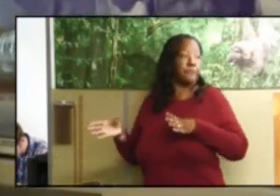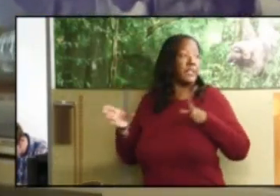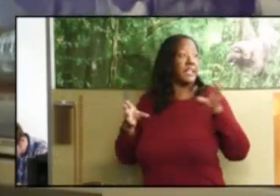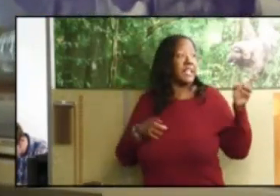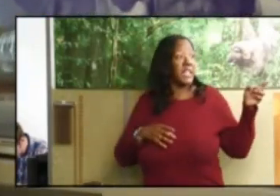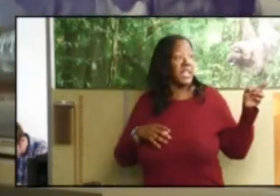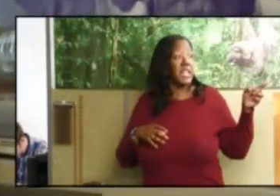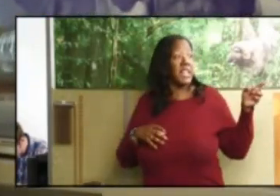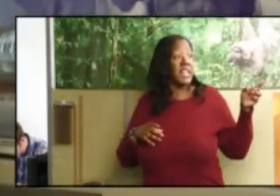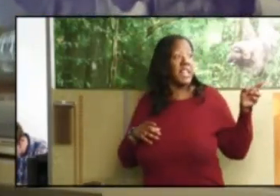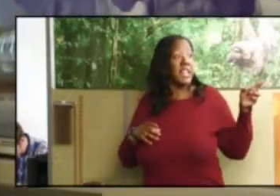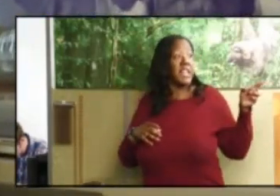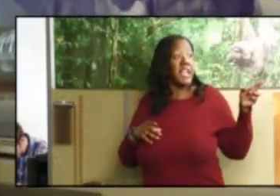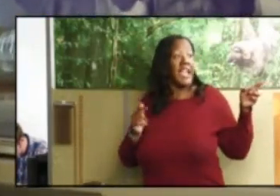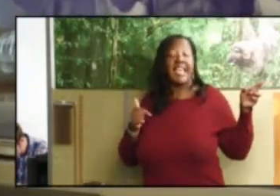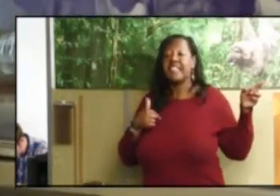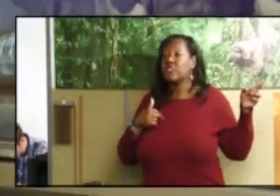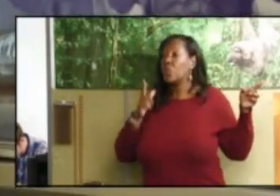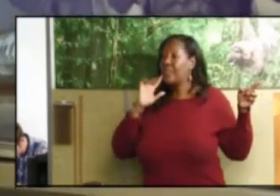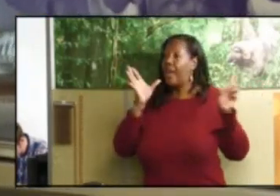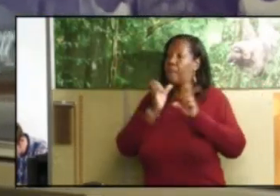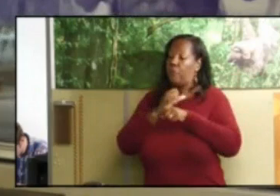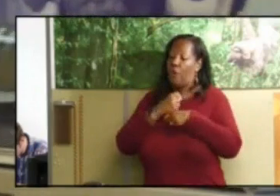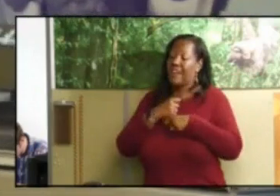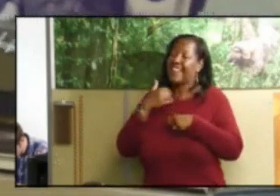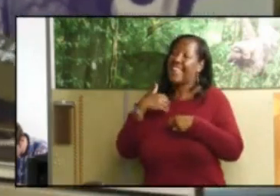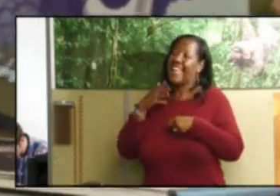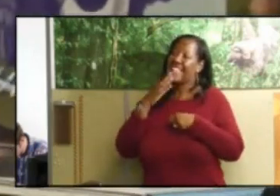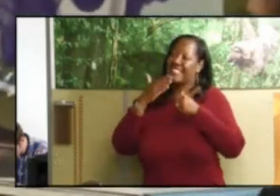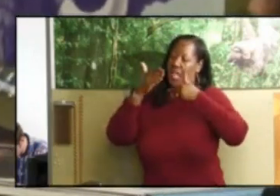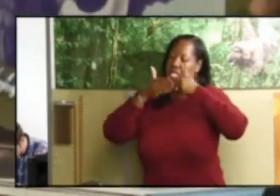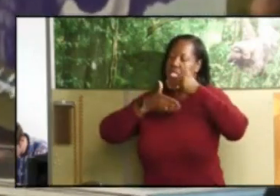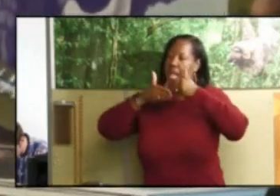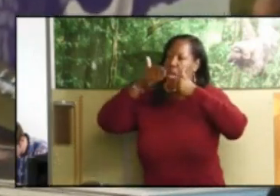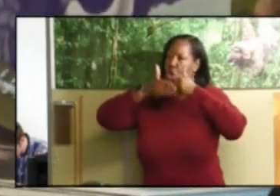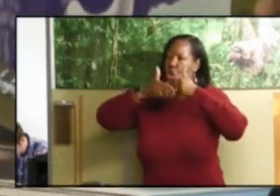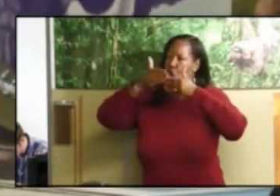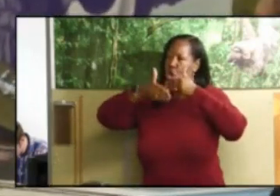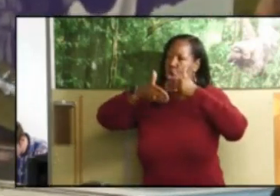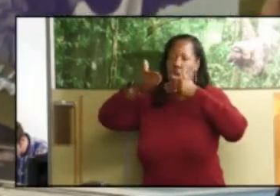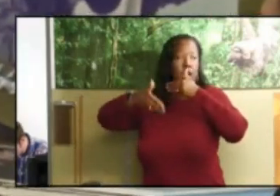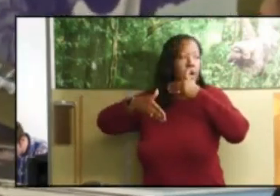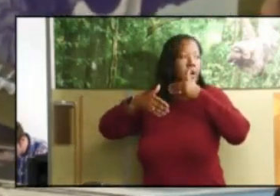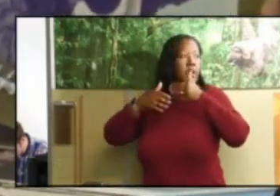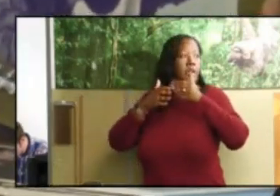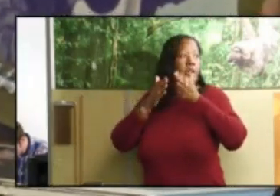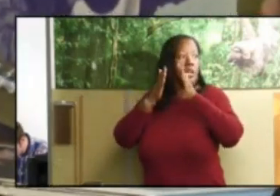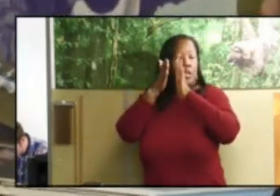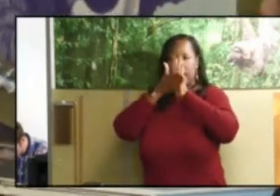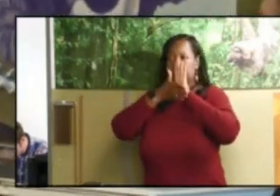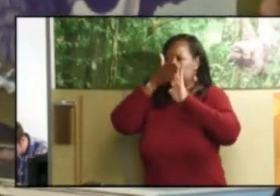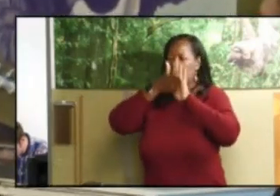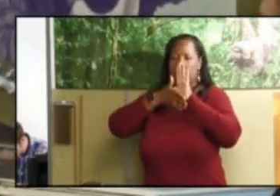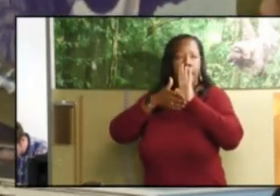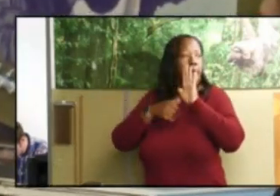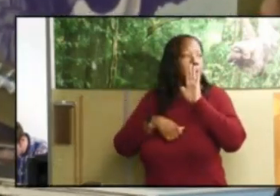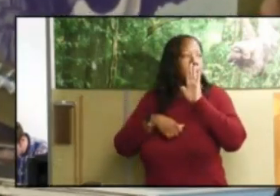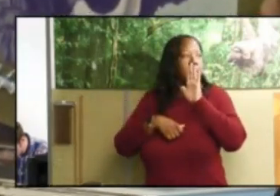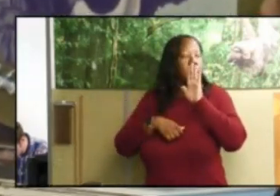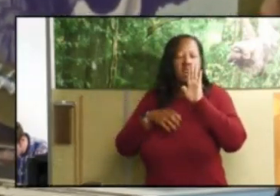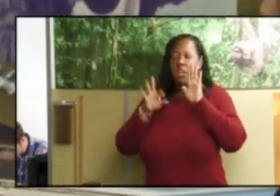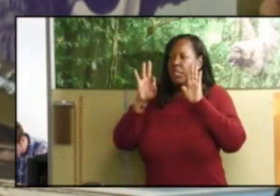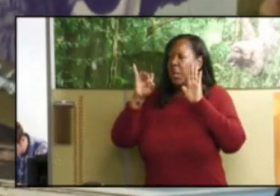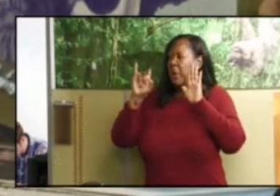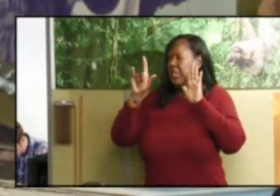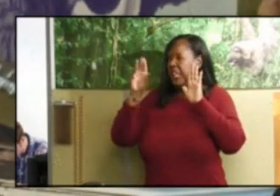particular product has a layer embedded between the two sheets of, or the two faces of resin. So it's the dichroic film that's